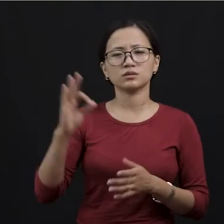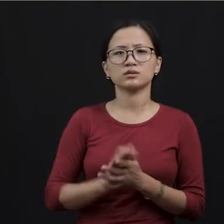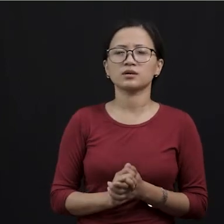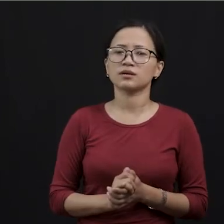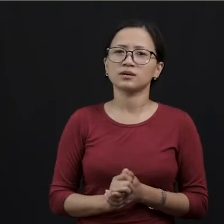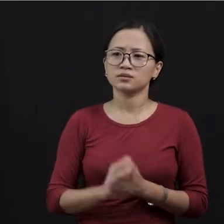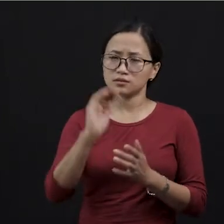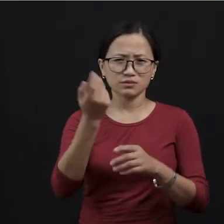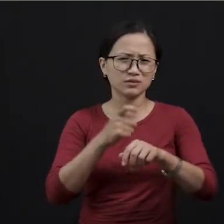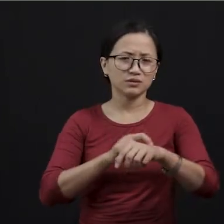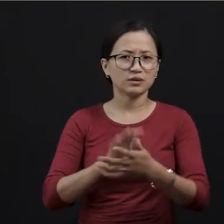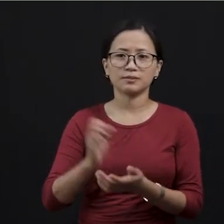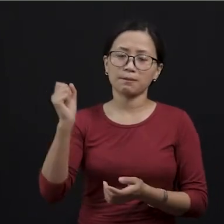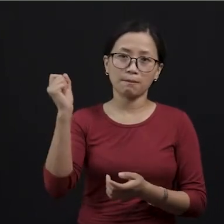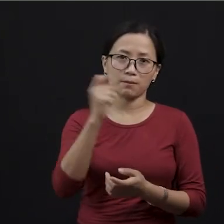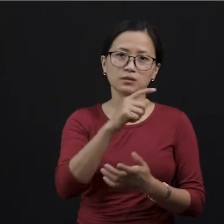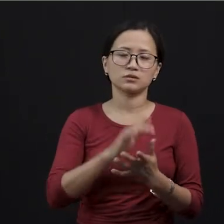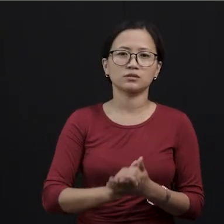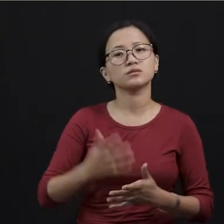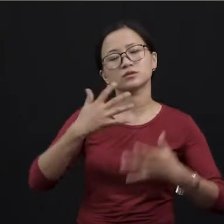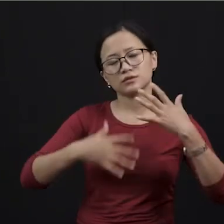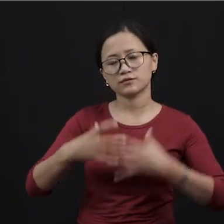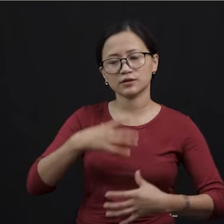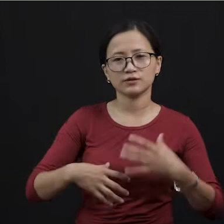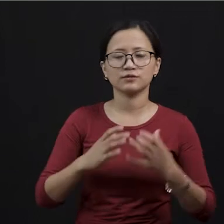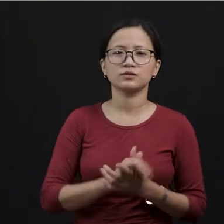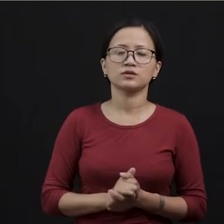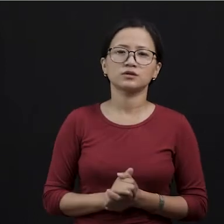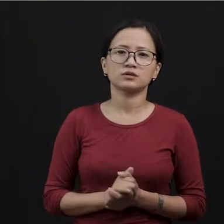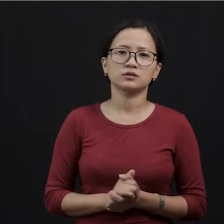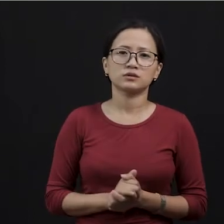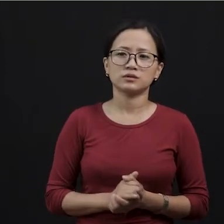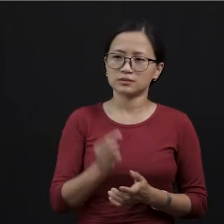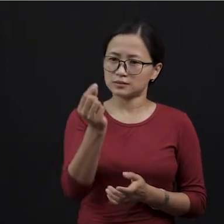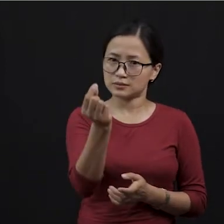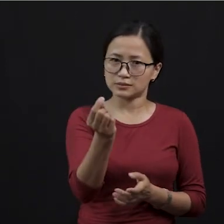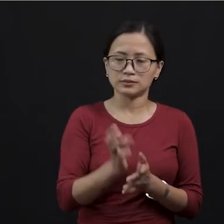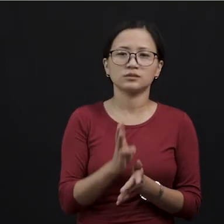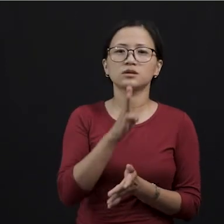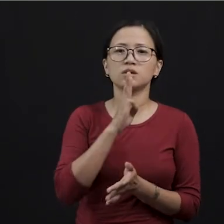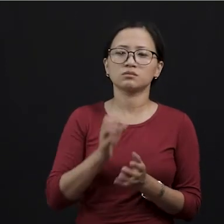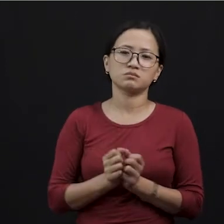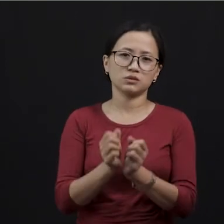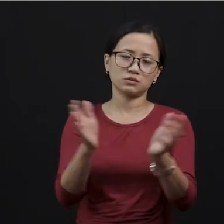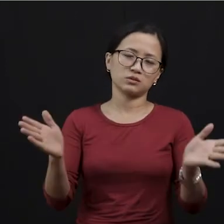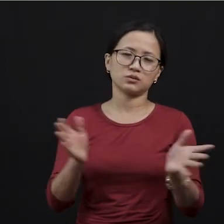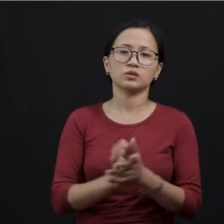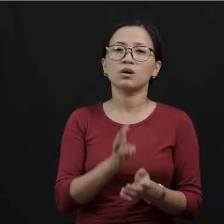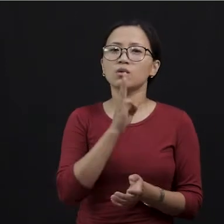even months, they can go survive with little water, without no water at